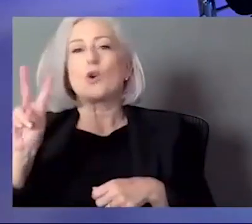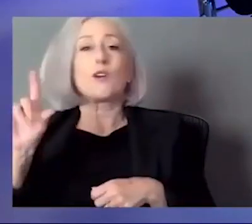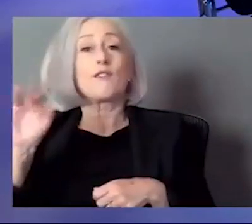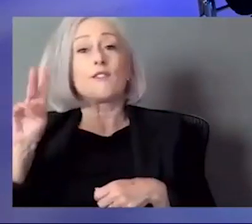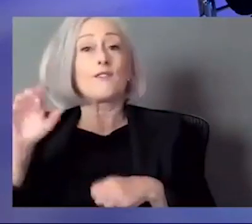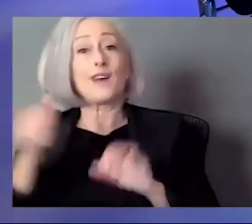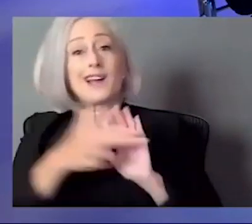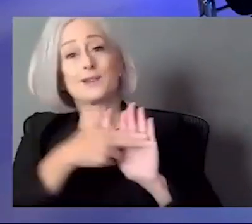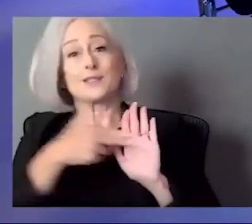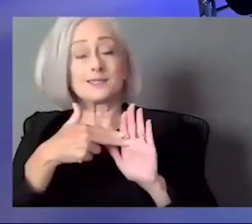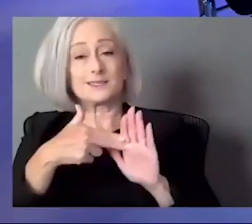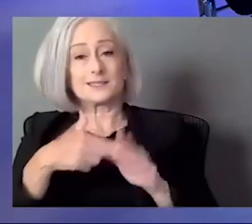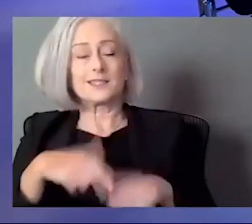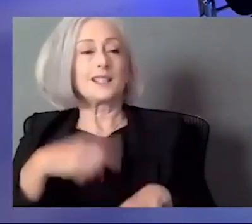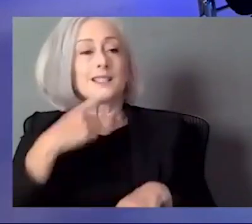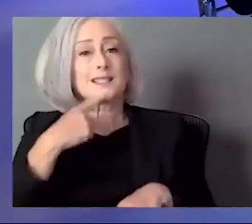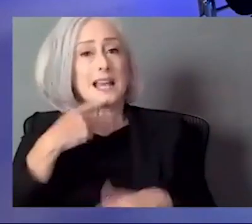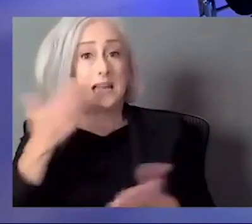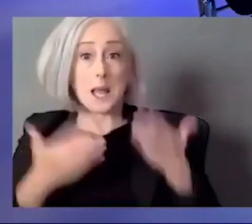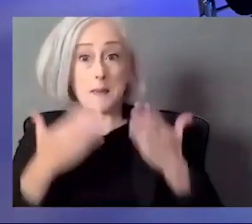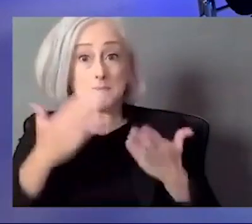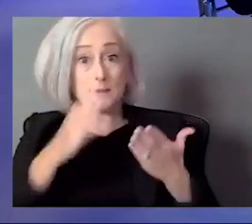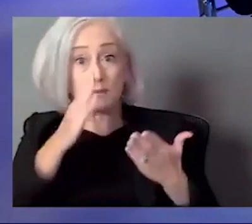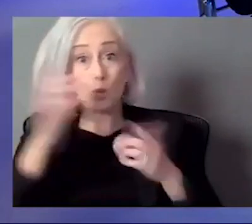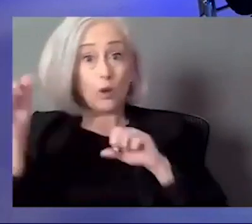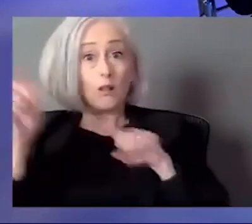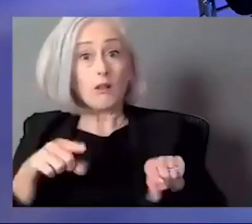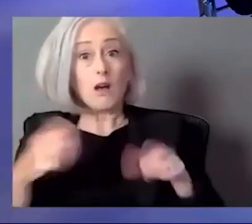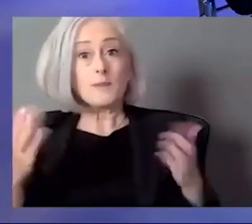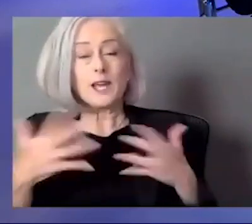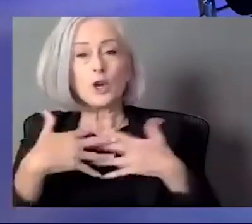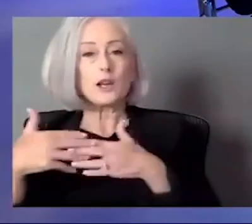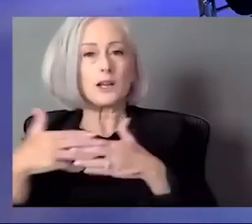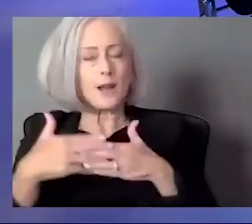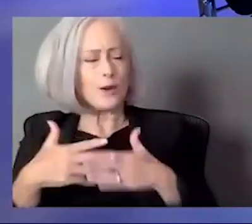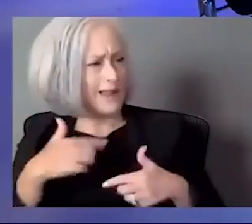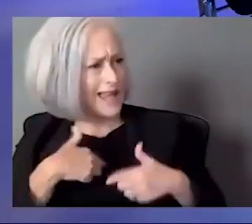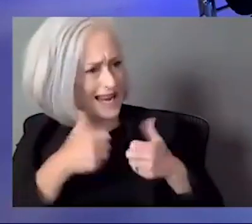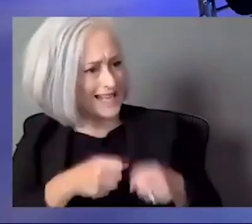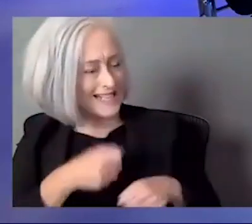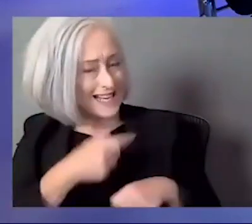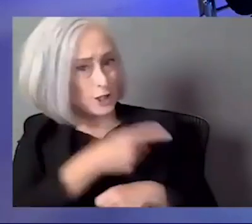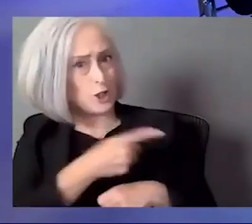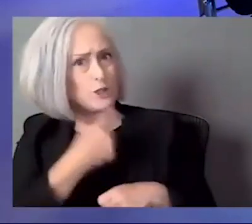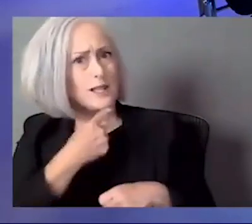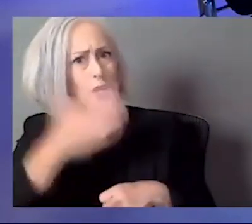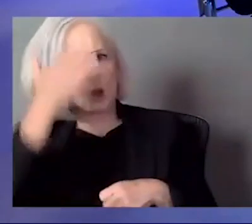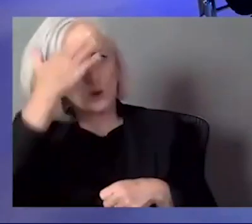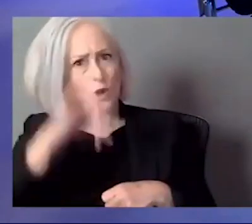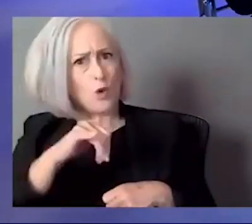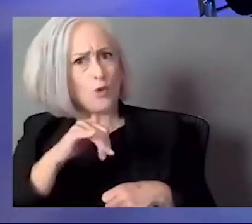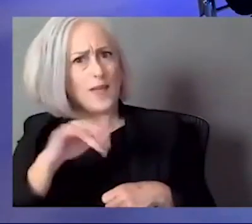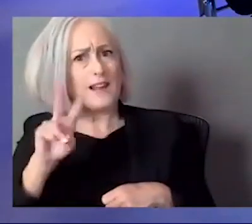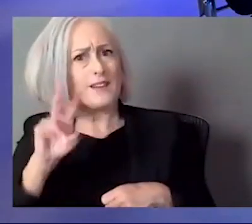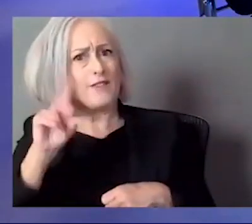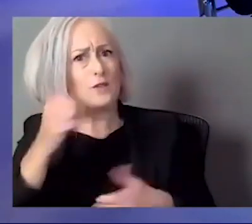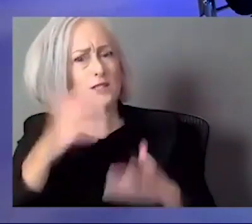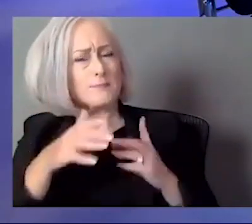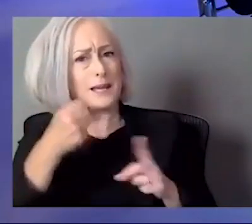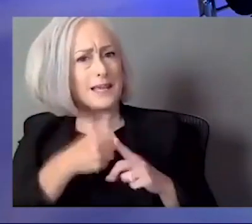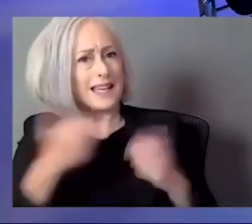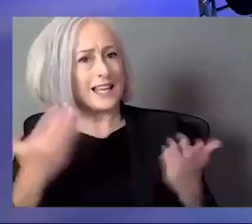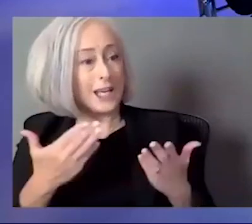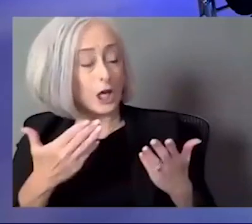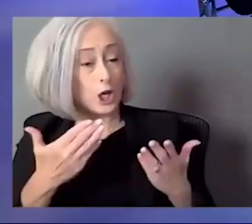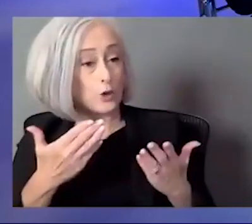be coming to the United States. And I texted you and I said, are you familiar with this virus in China that might be coming to the United States? Of course, you said you were,